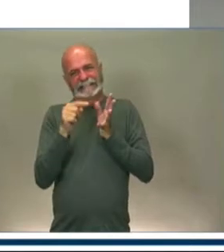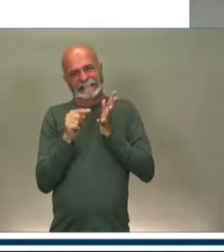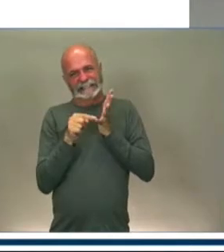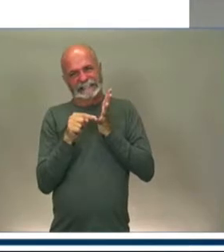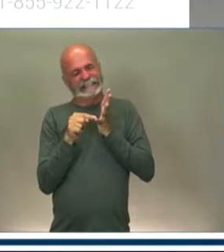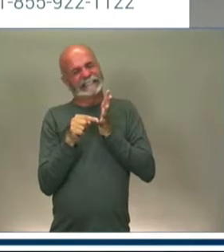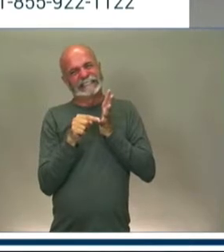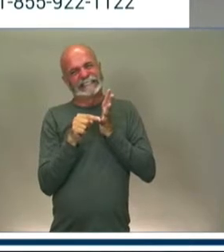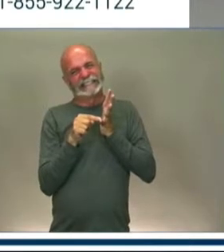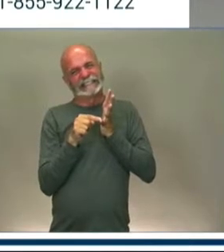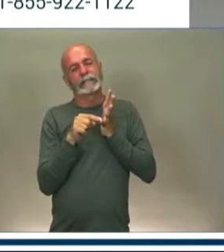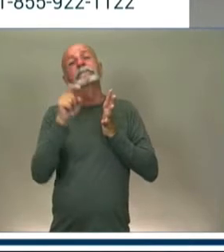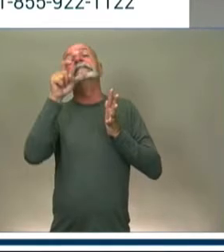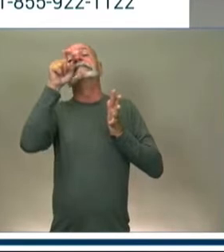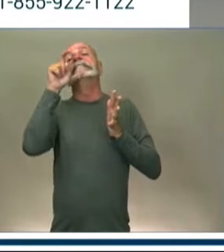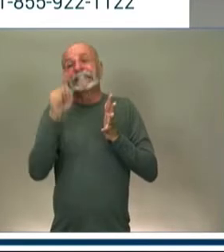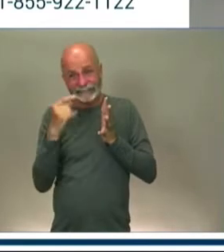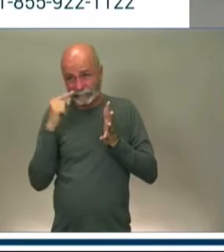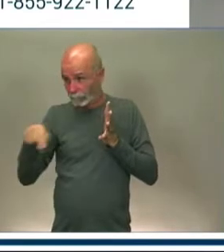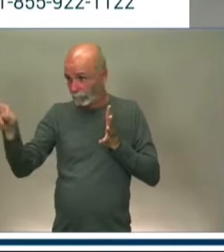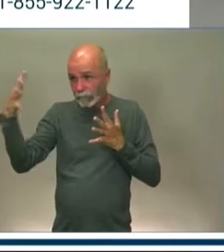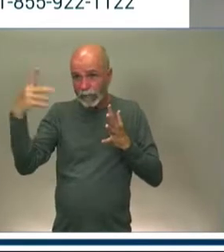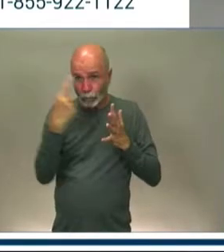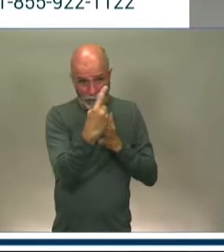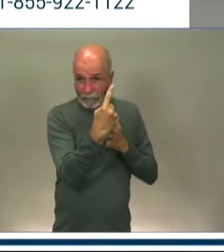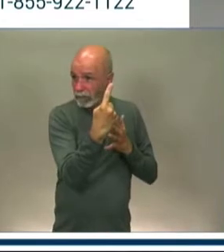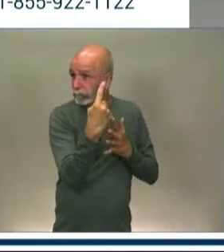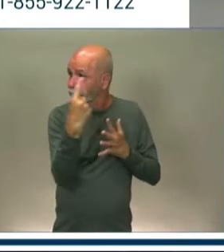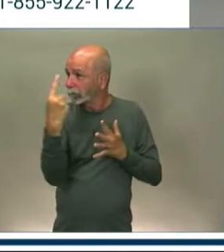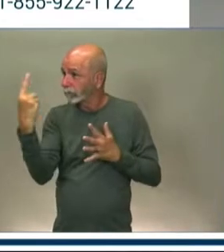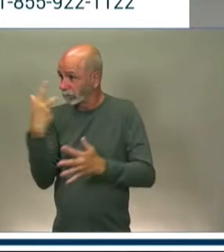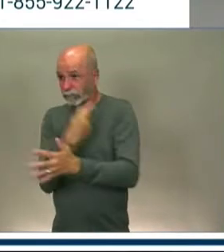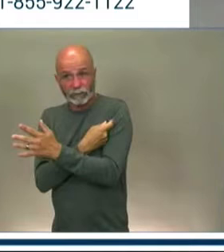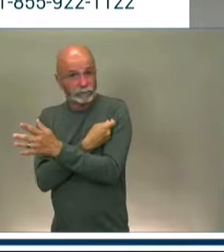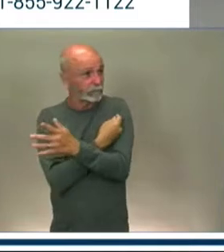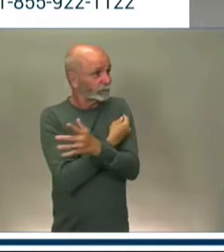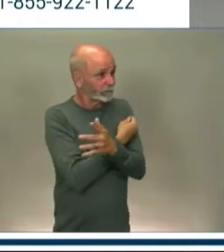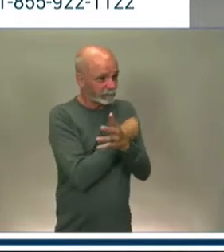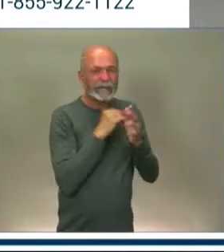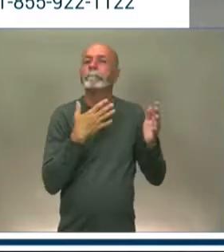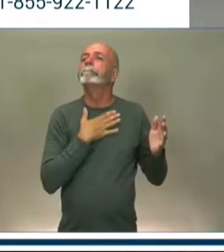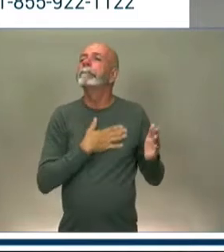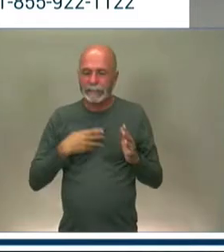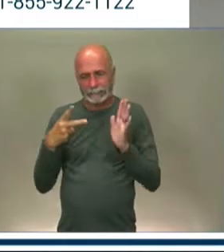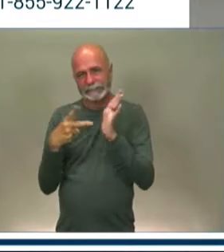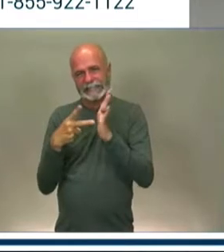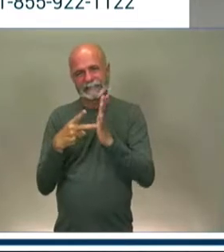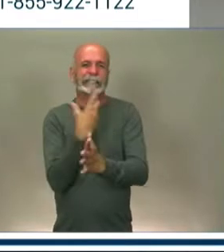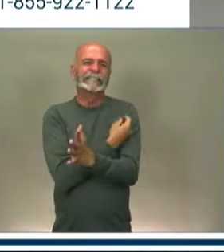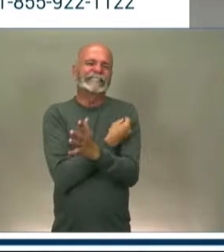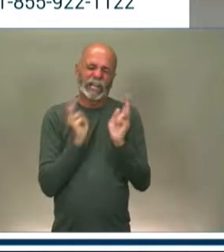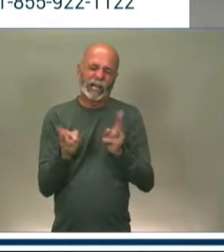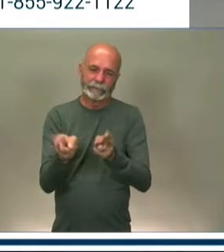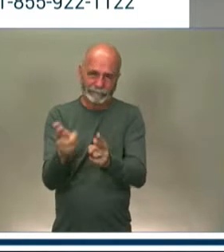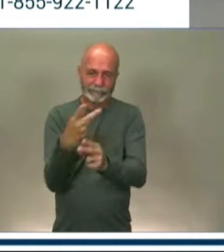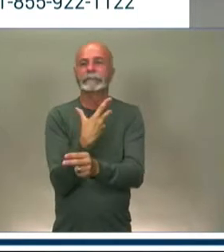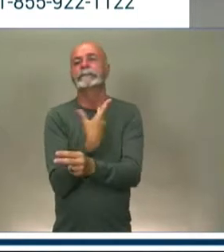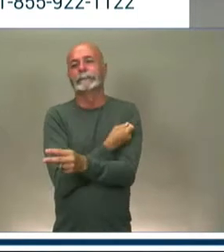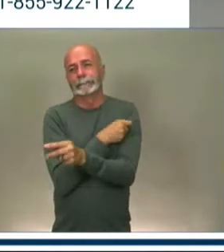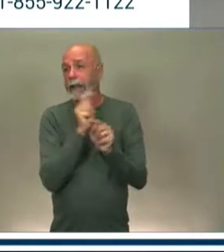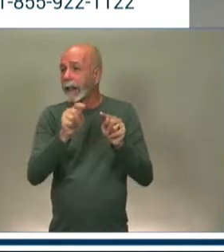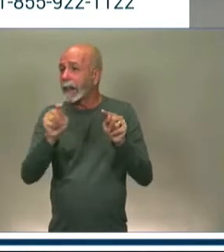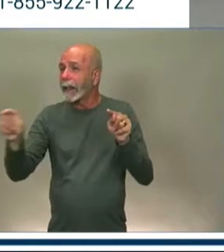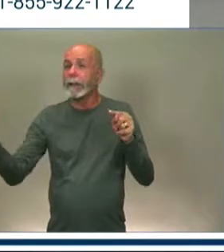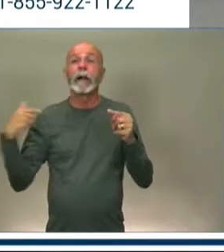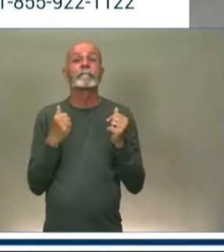their first dose to get their second dose as soon as possible. And if that is you, if you're waiting for your second